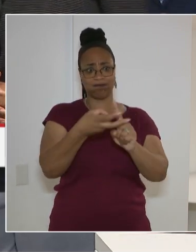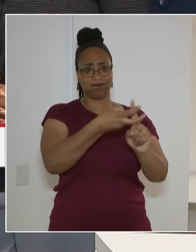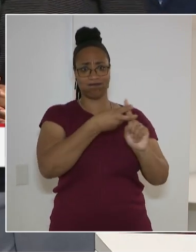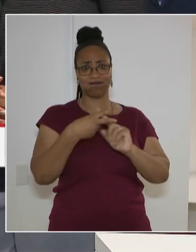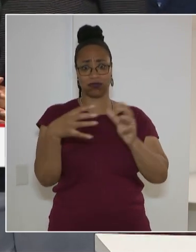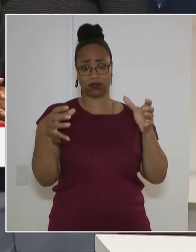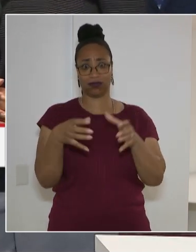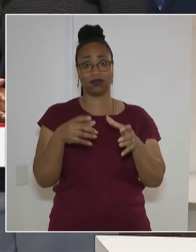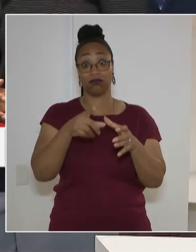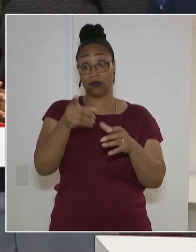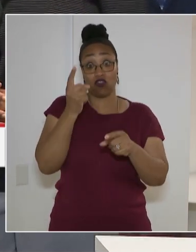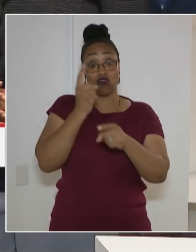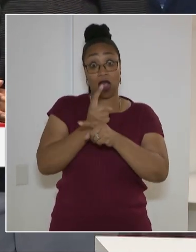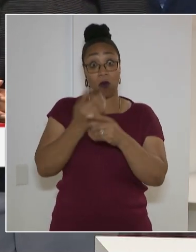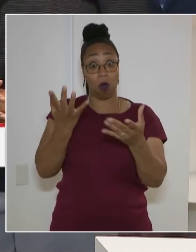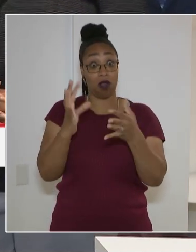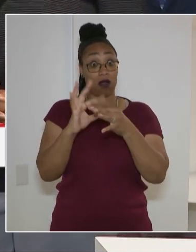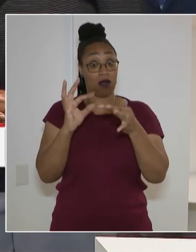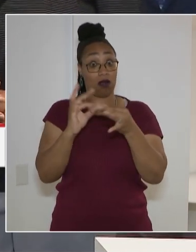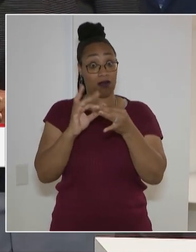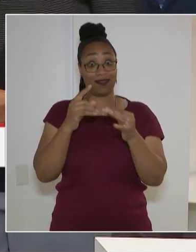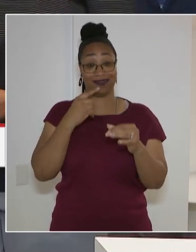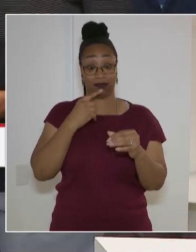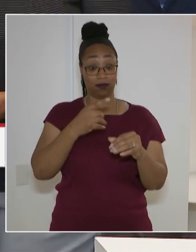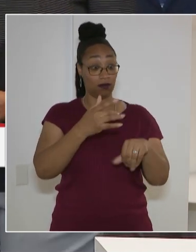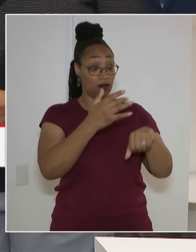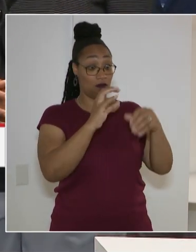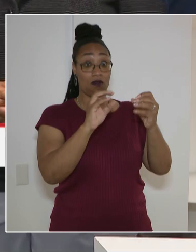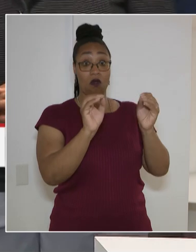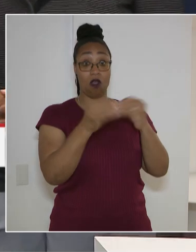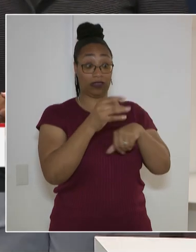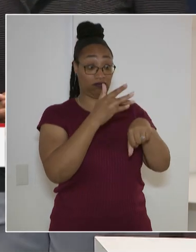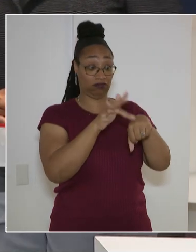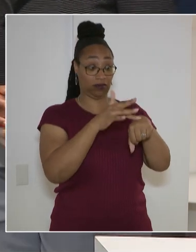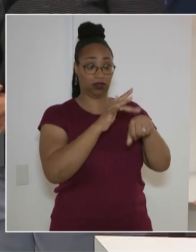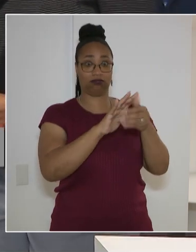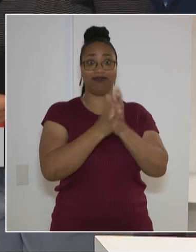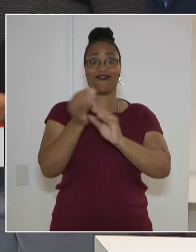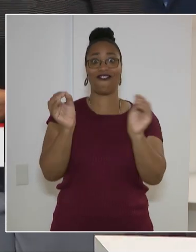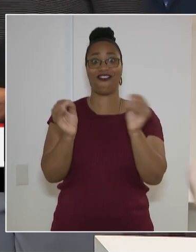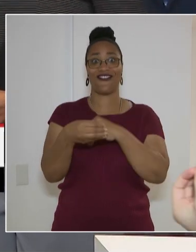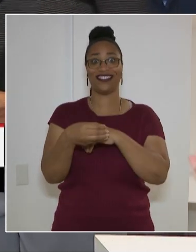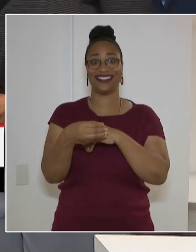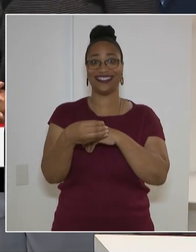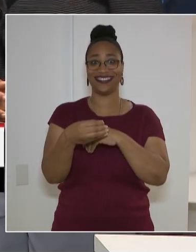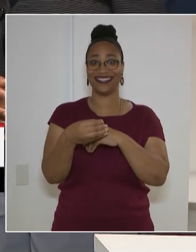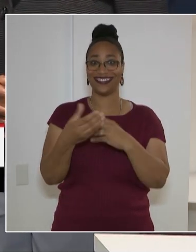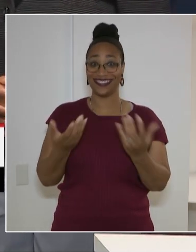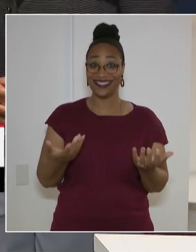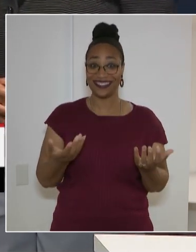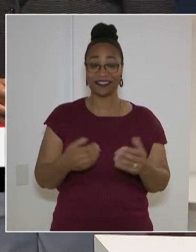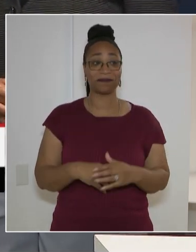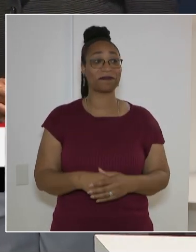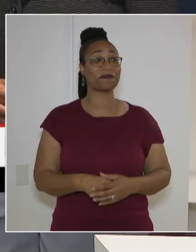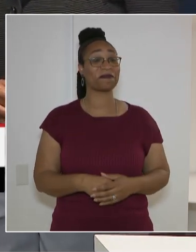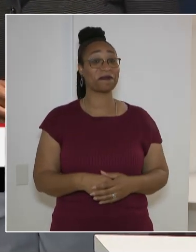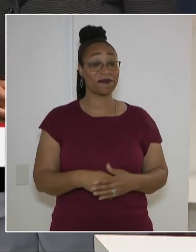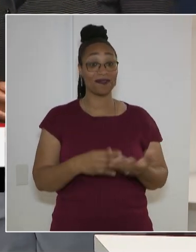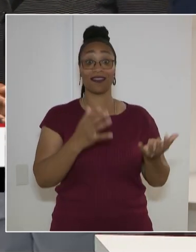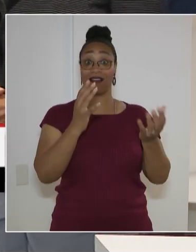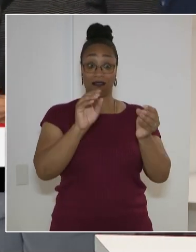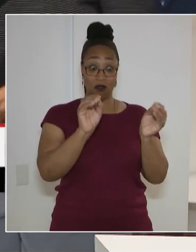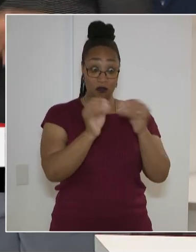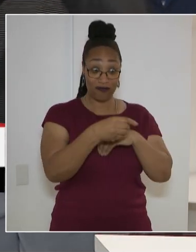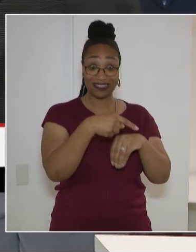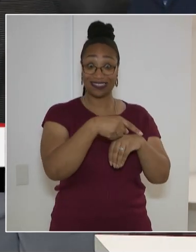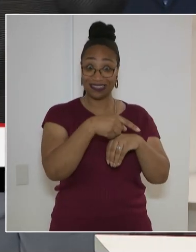And the Vitality Fund has been successful. We've awarded, Kellen is one of them, 6 grantees already. And the